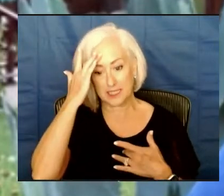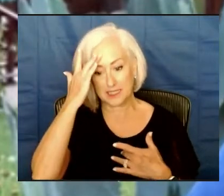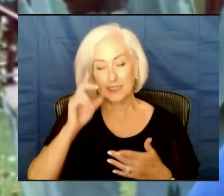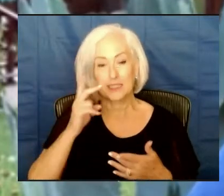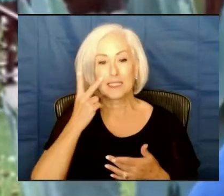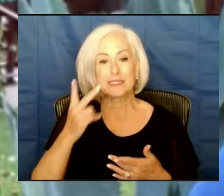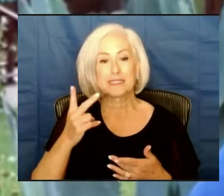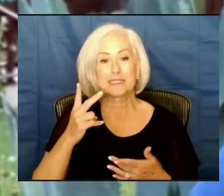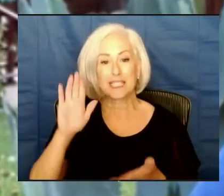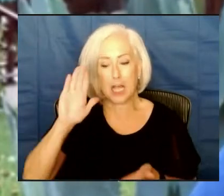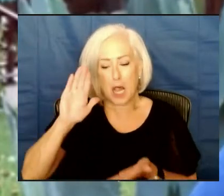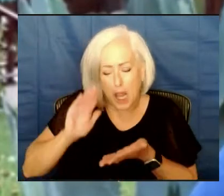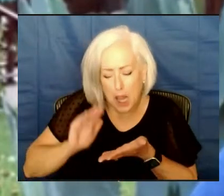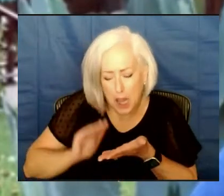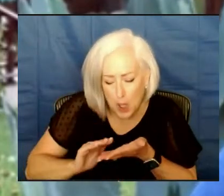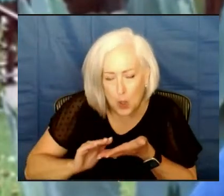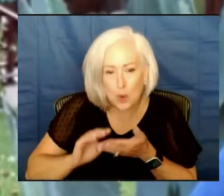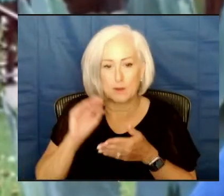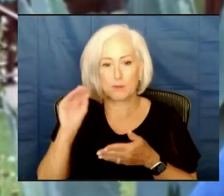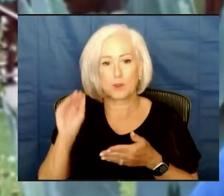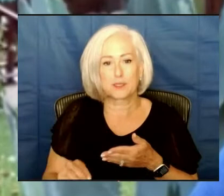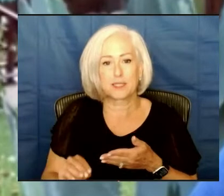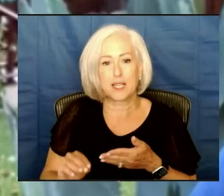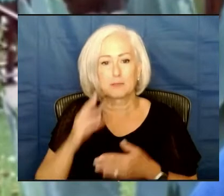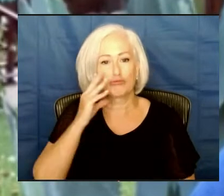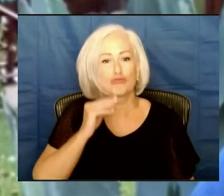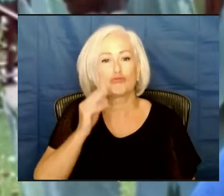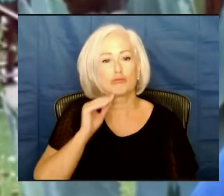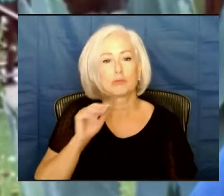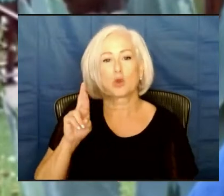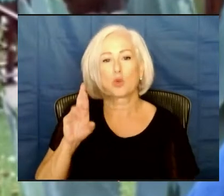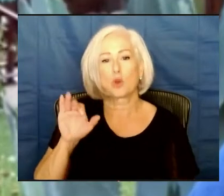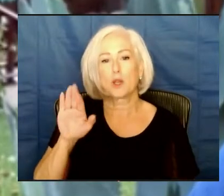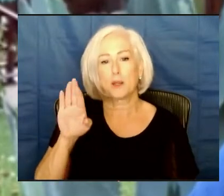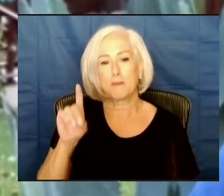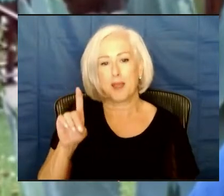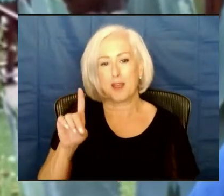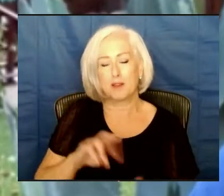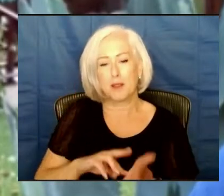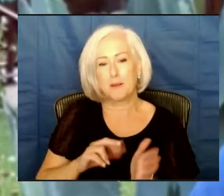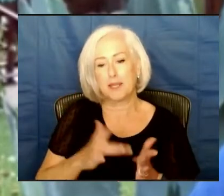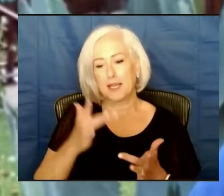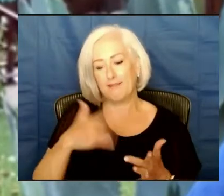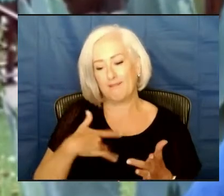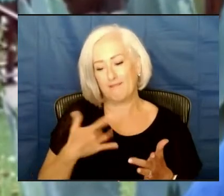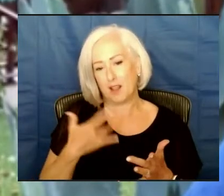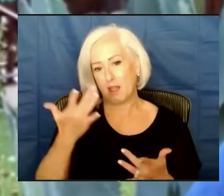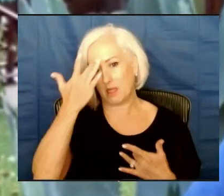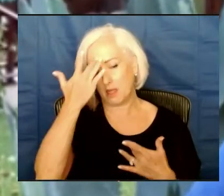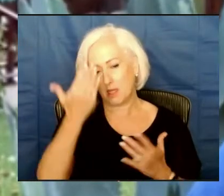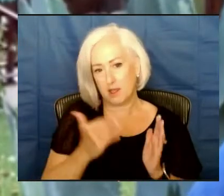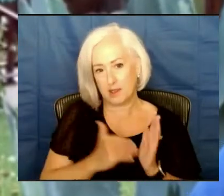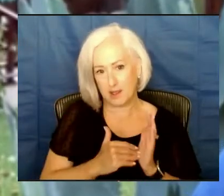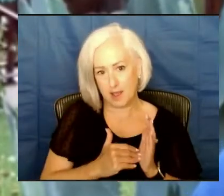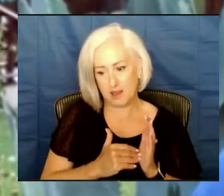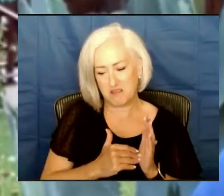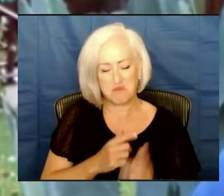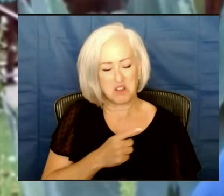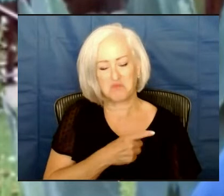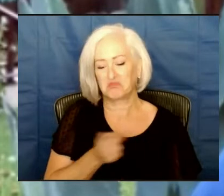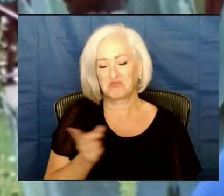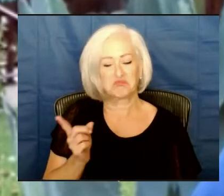rebound. But from what I understand and what I know so far is that there's been none of those people have experienced severe disease